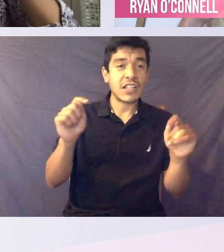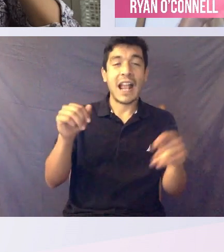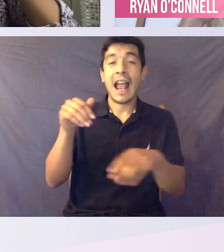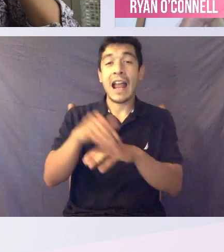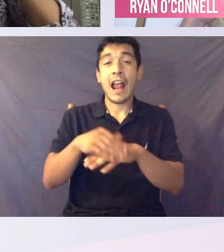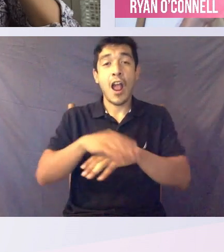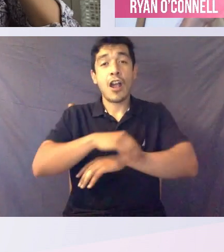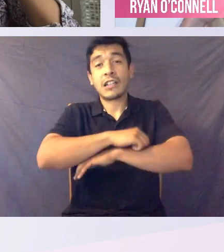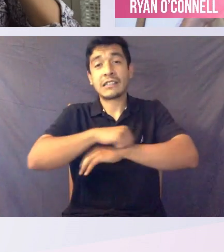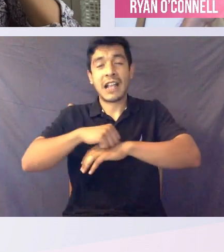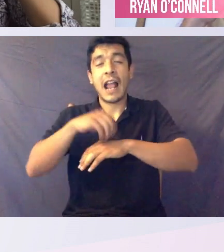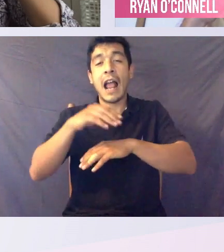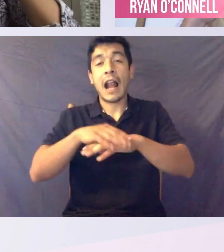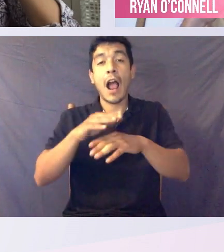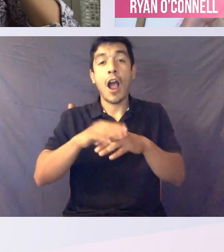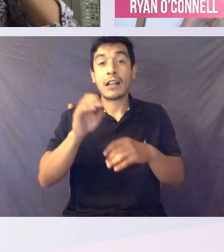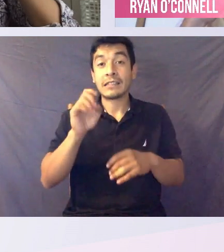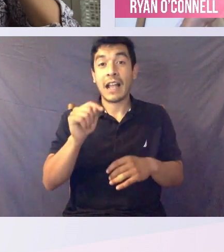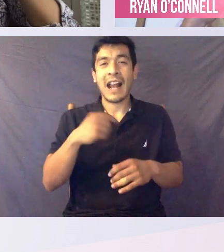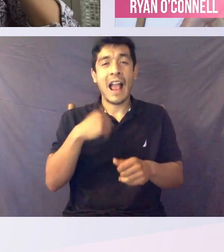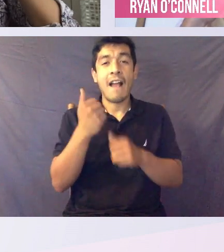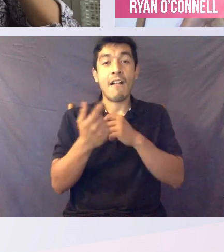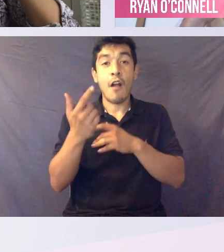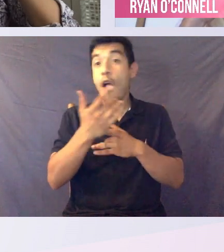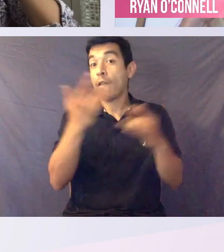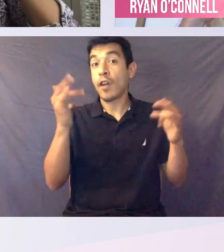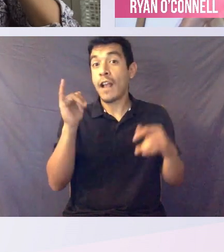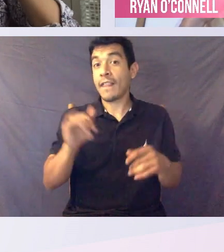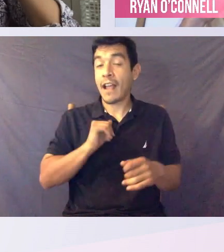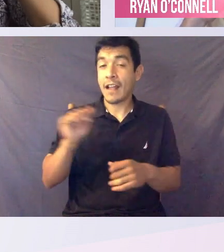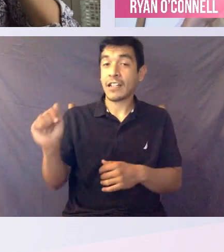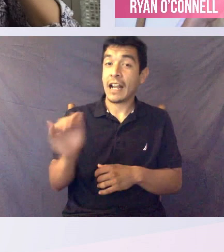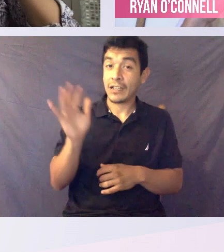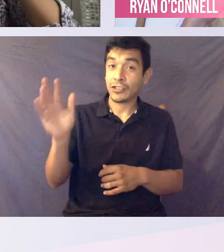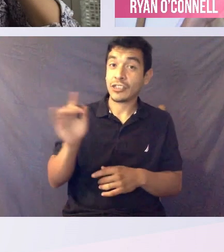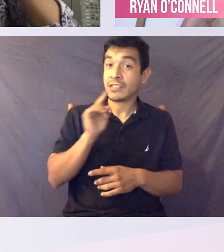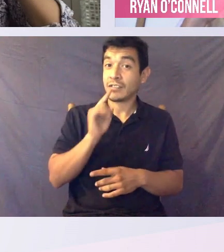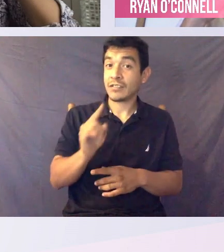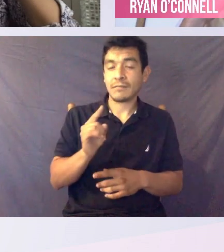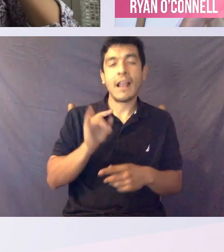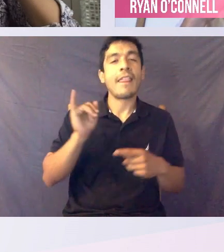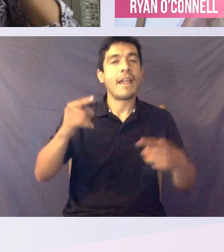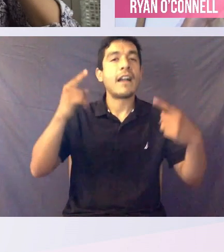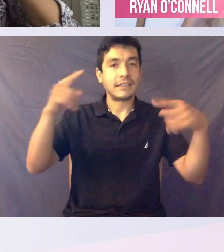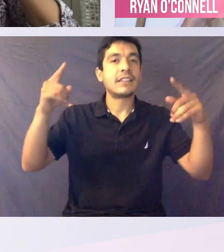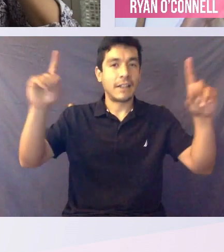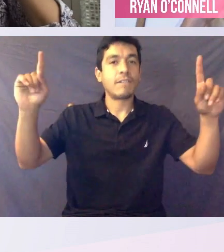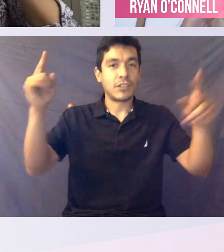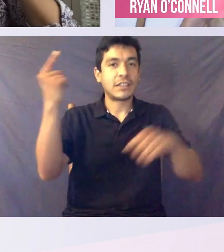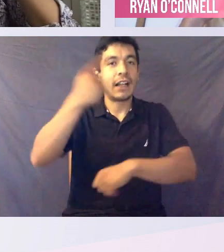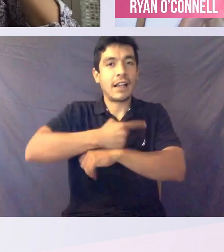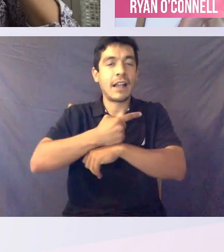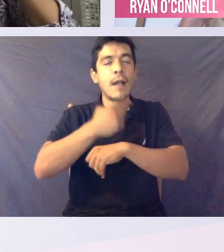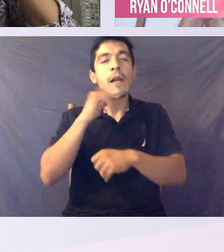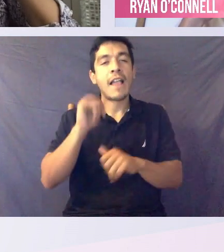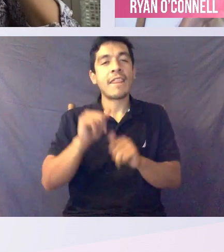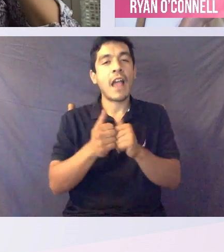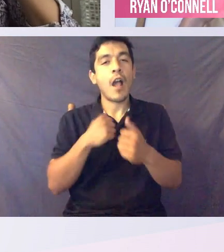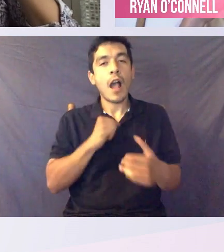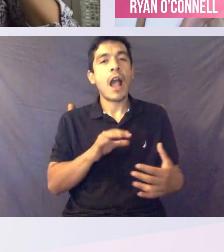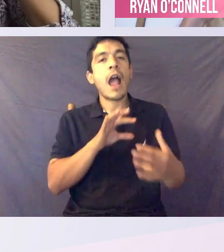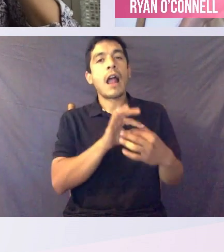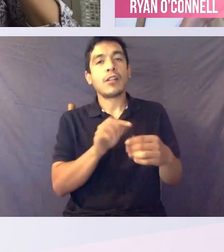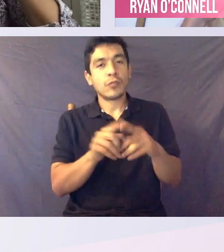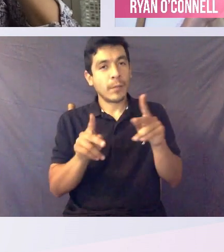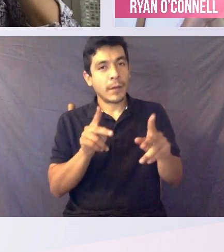set, and have everyone have forgotten that I was Asian, successful day. You know, because that's how I could connect to people, and that's what